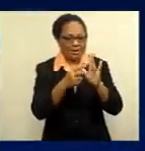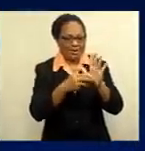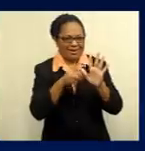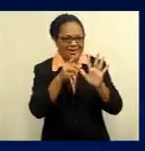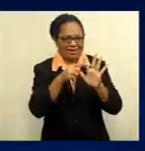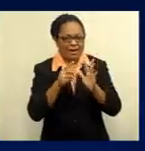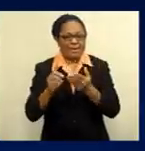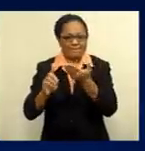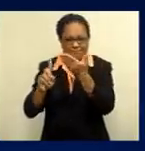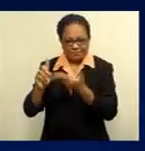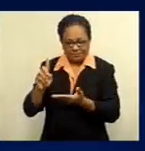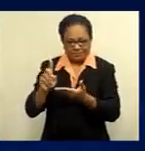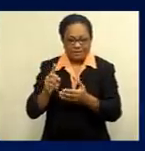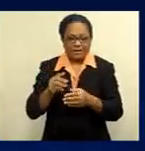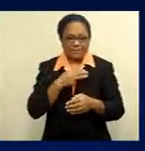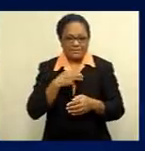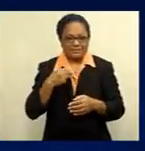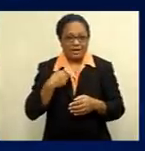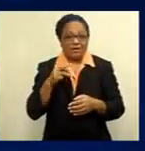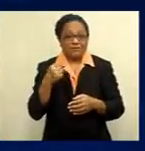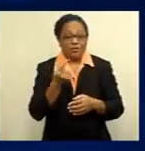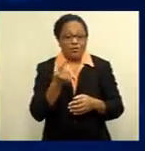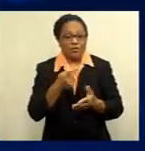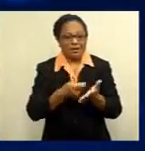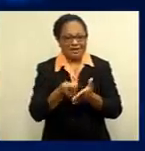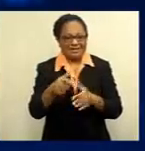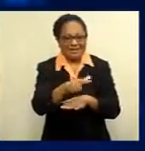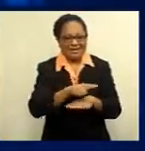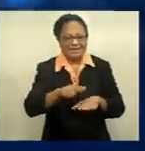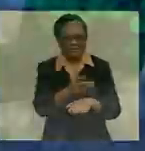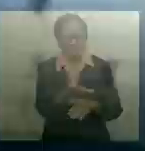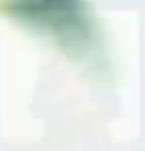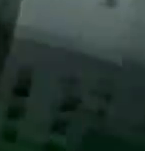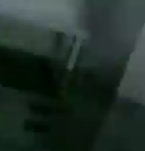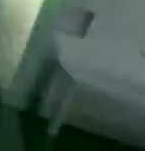18,000 leases of state-owned land. Details with Josiah Nunga.